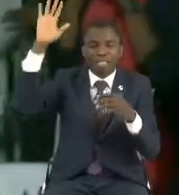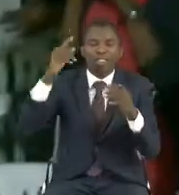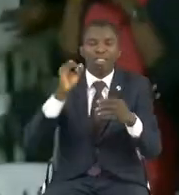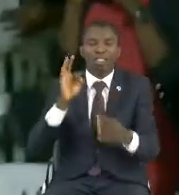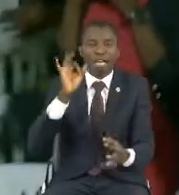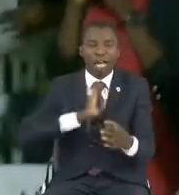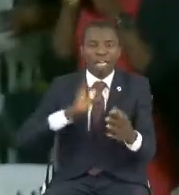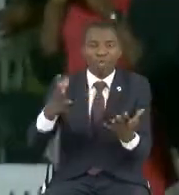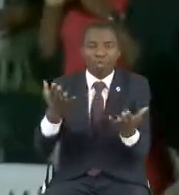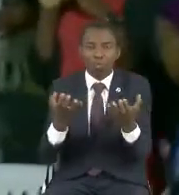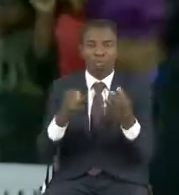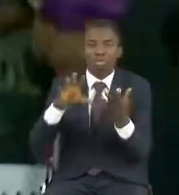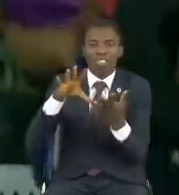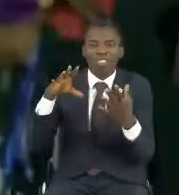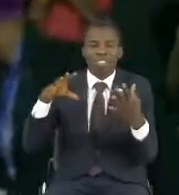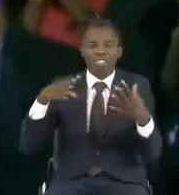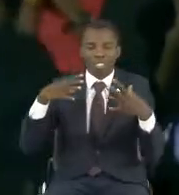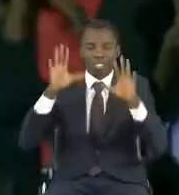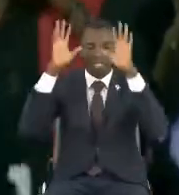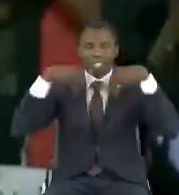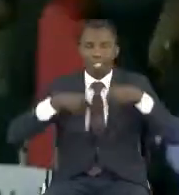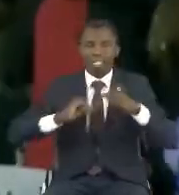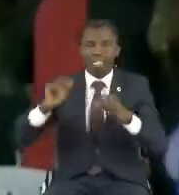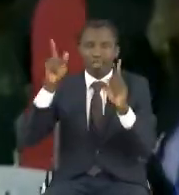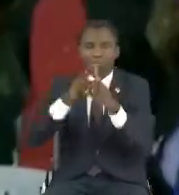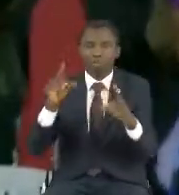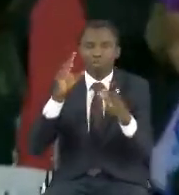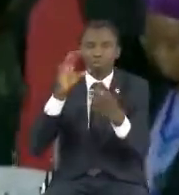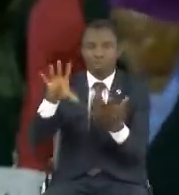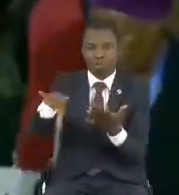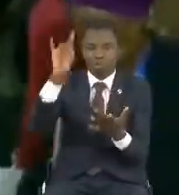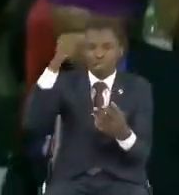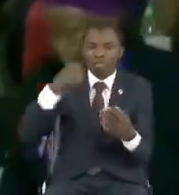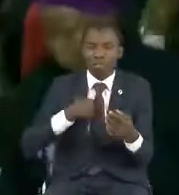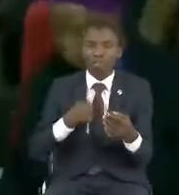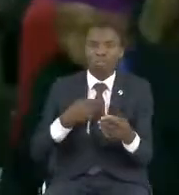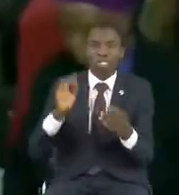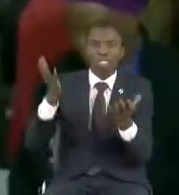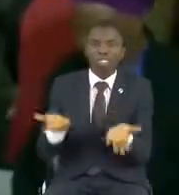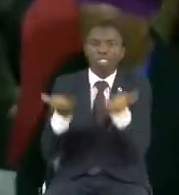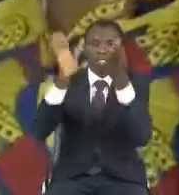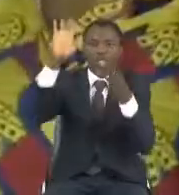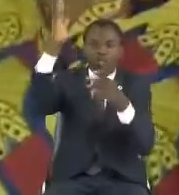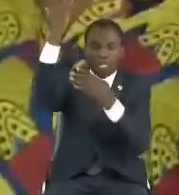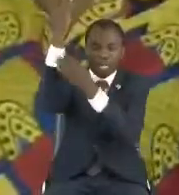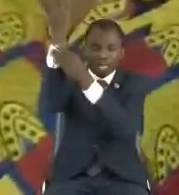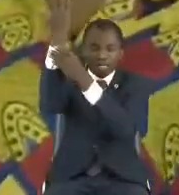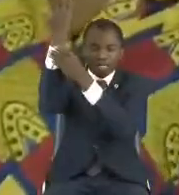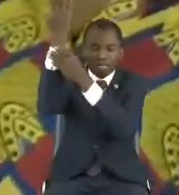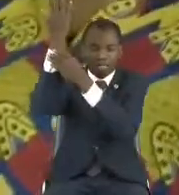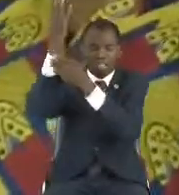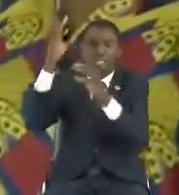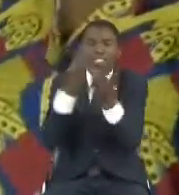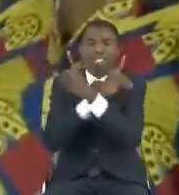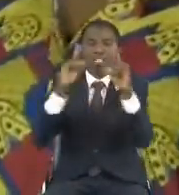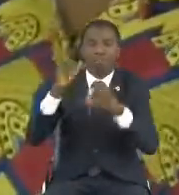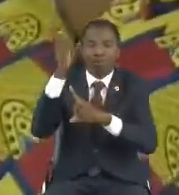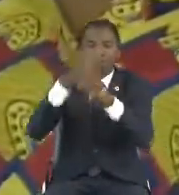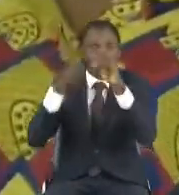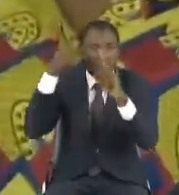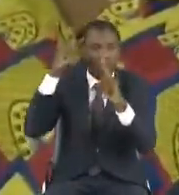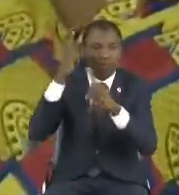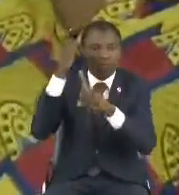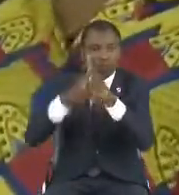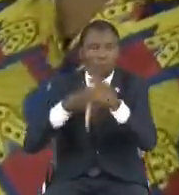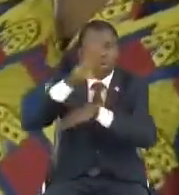there. Anywhere you are, if you are the one, raise up that hand. Deliverance from all afflictions